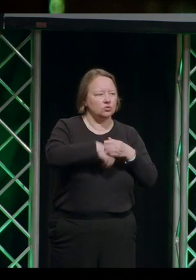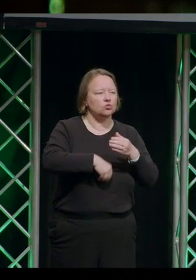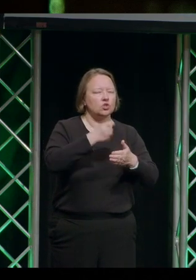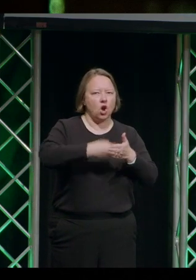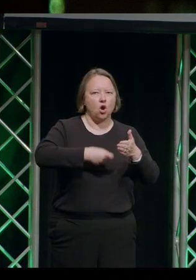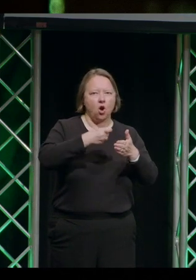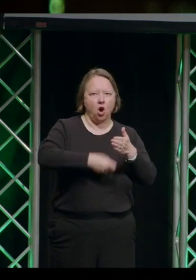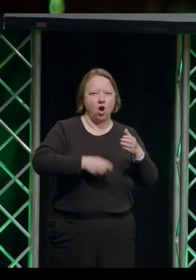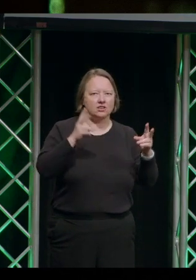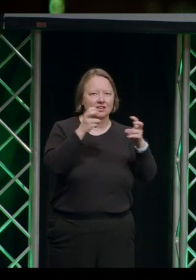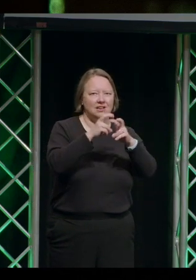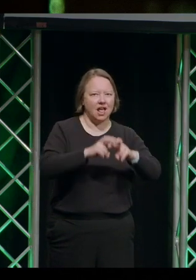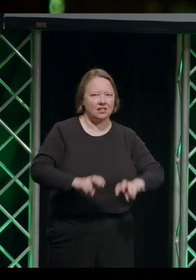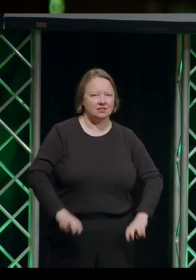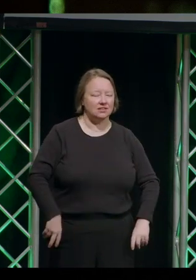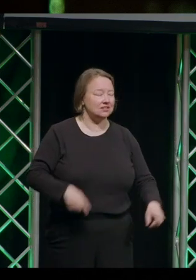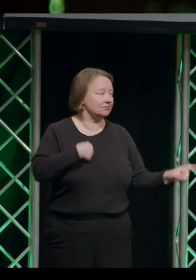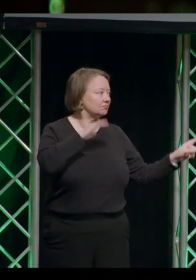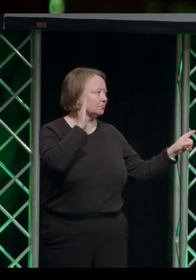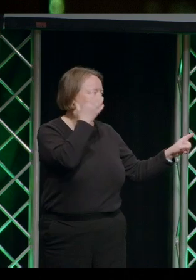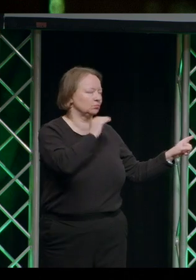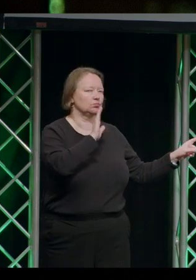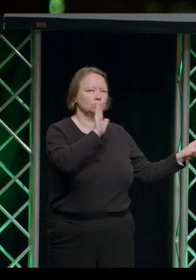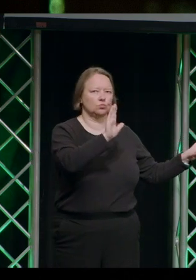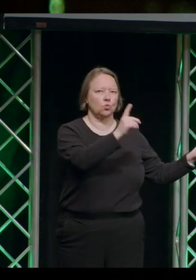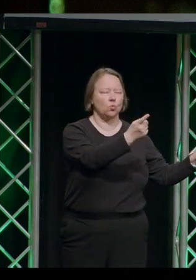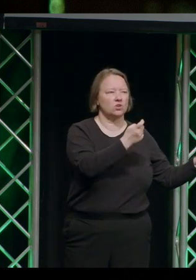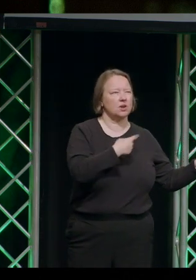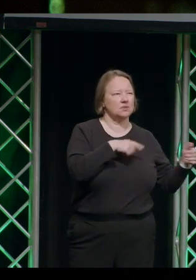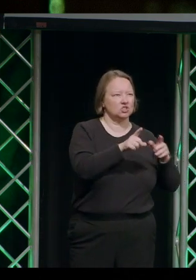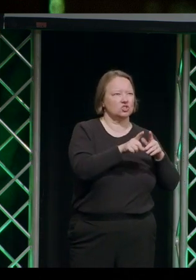calculated. Lovely question. I'm going to first start off with the first